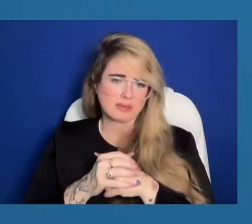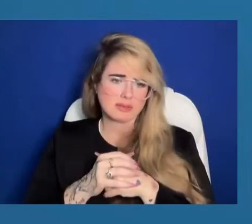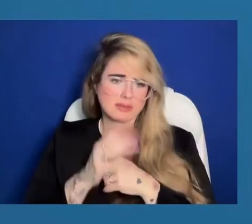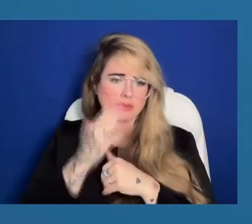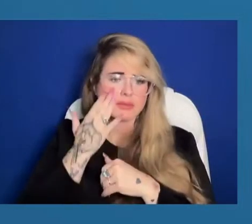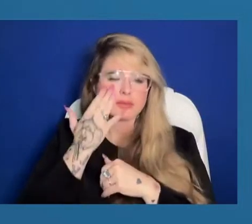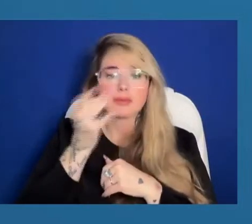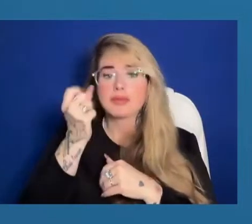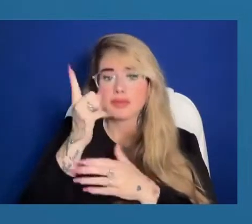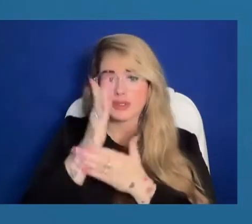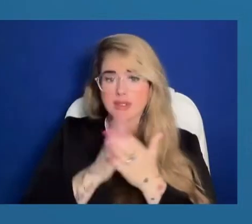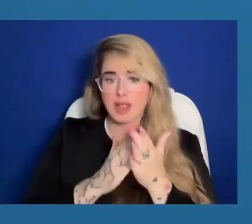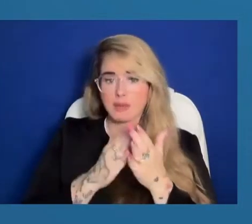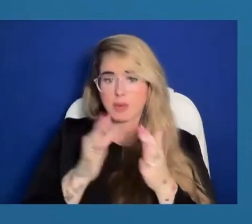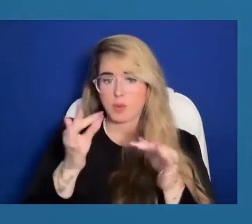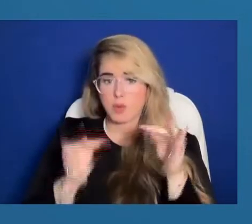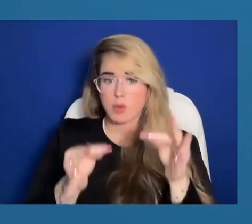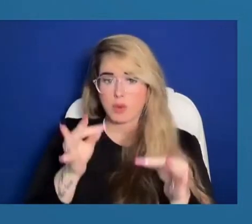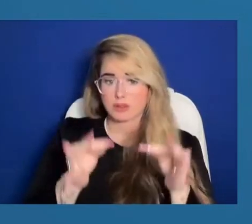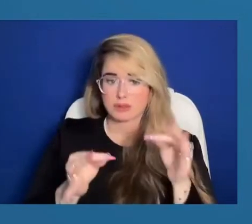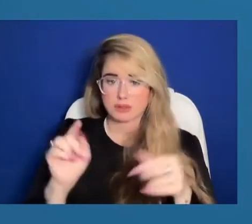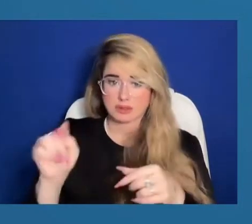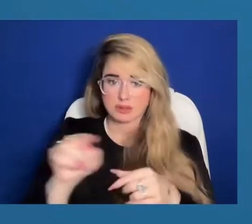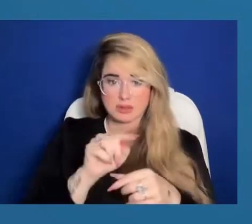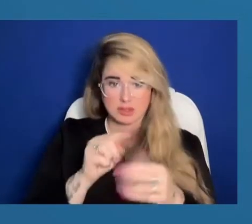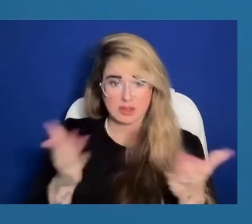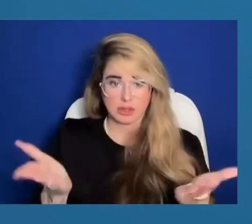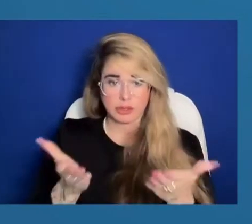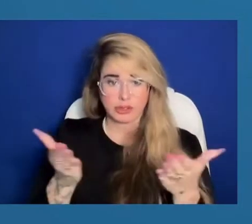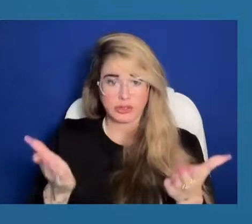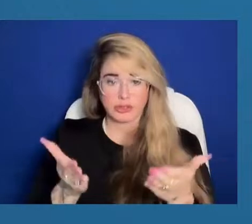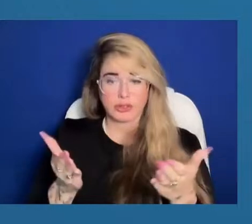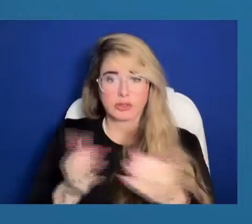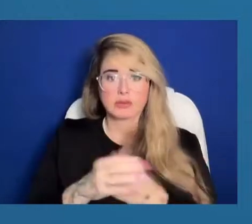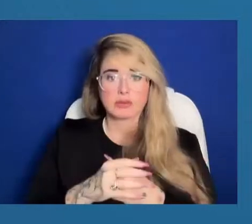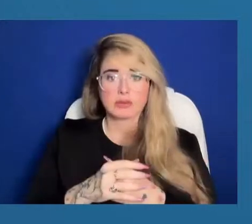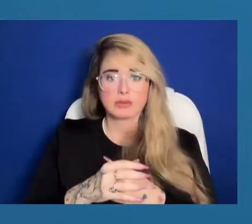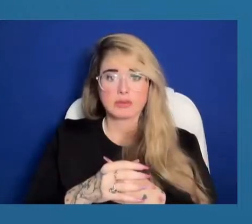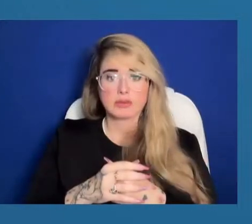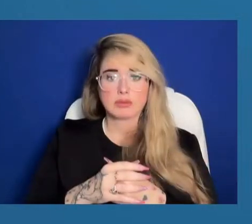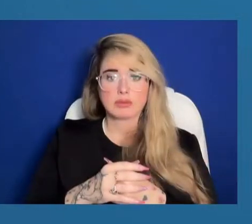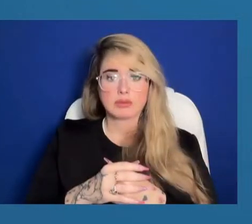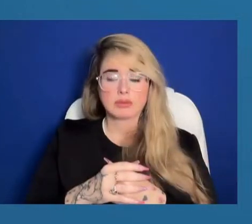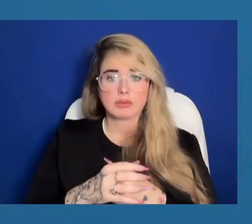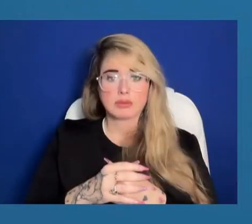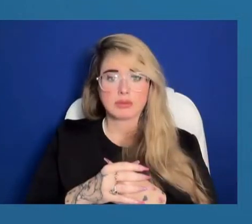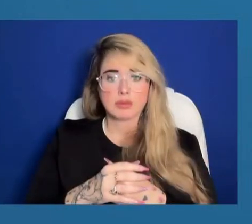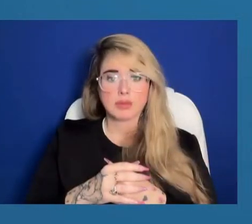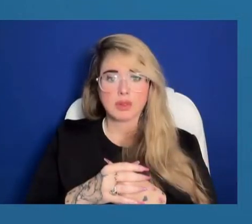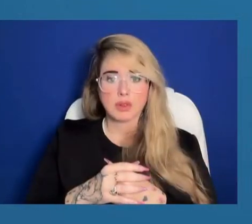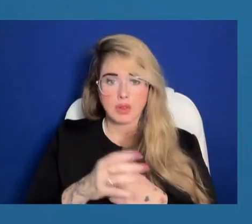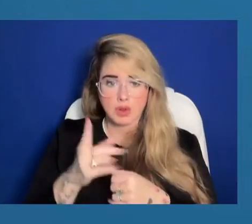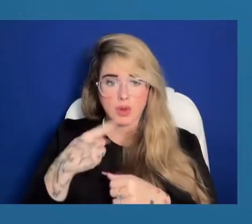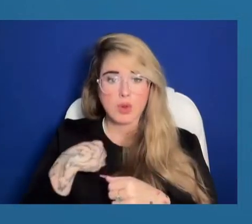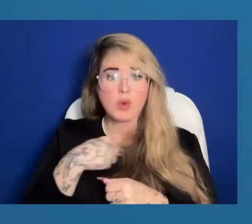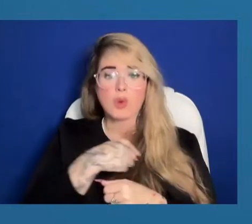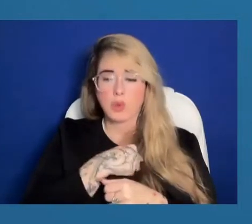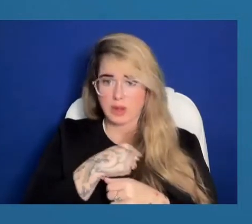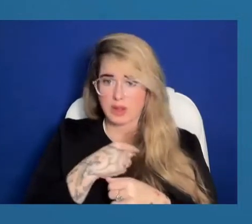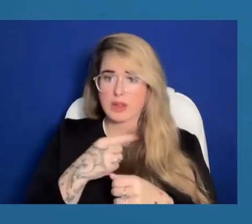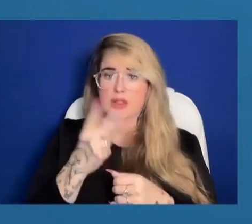Some cuts done here. As a nurse, and also all of us in the medical